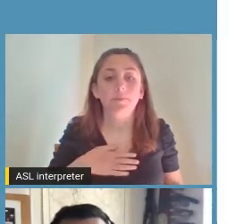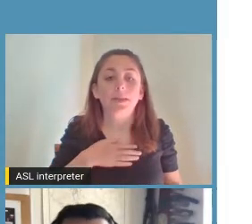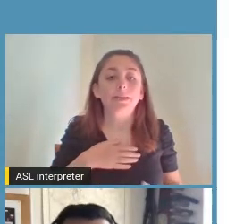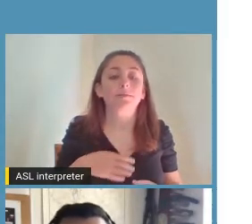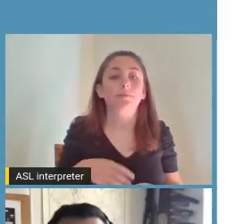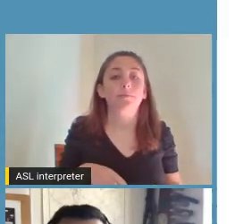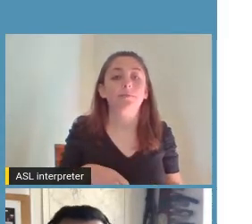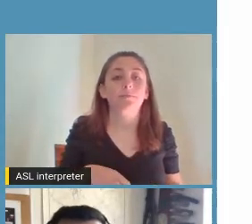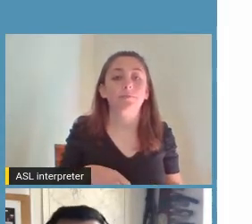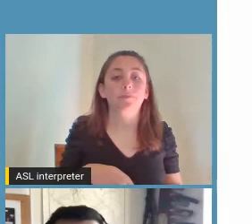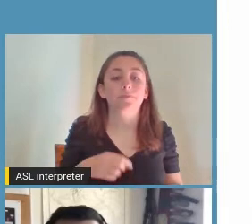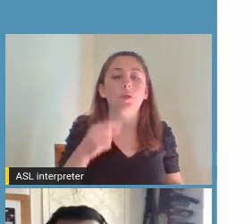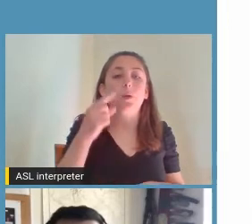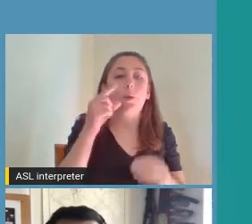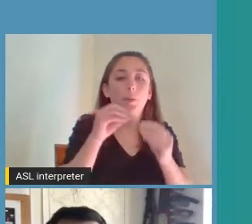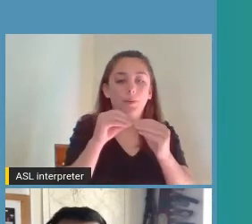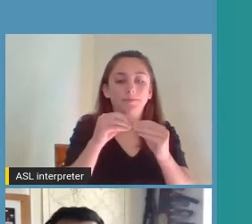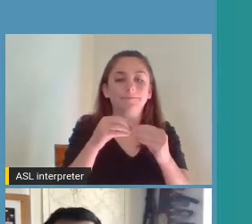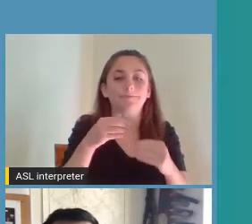And one more, please.